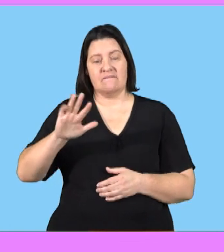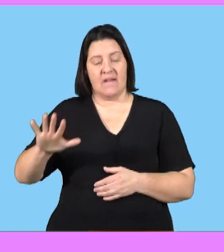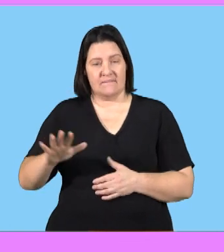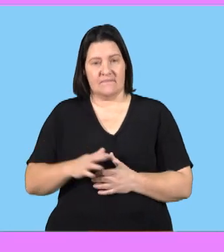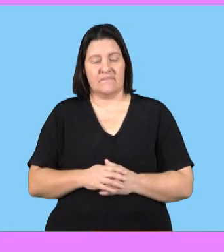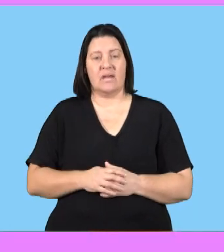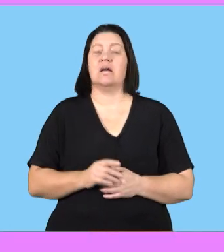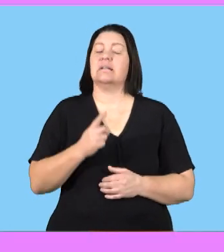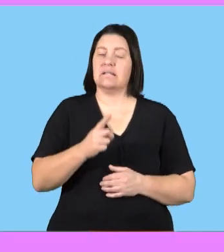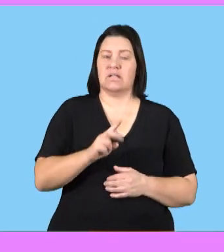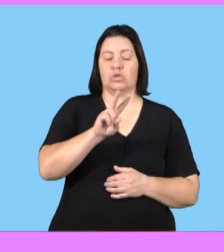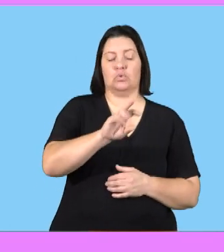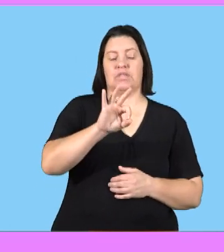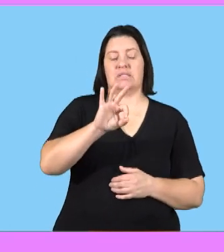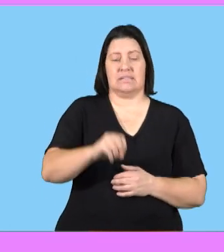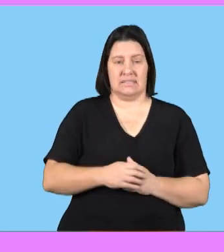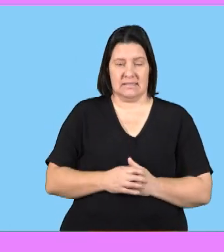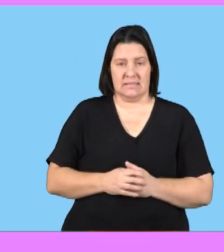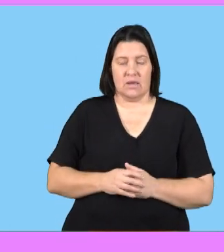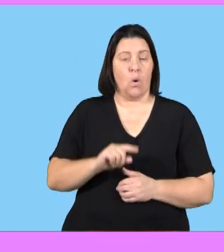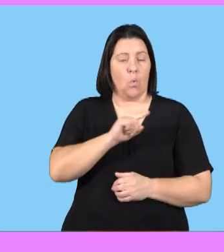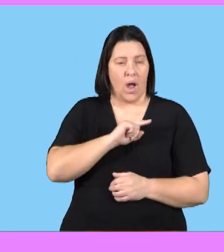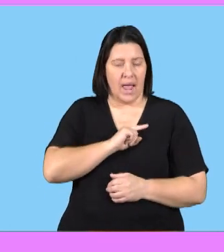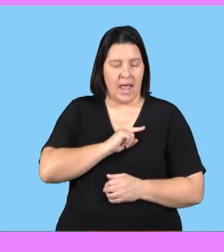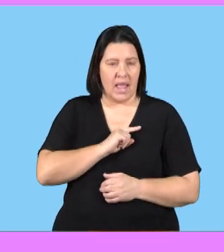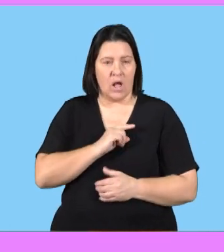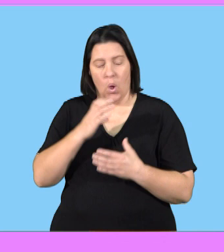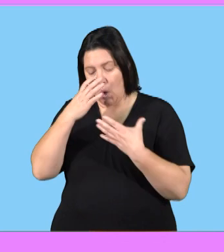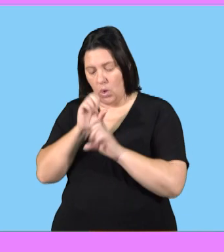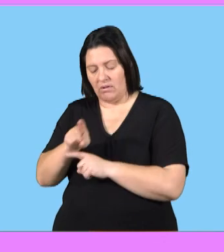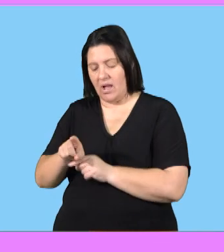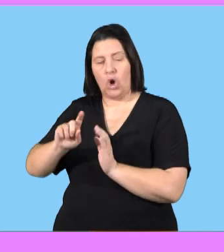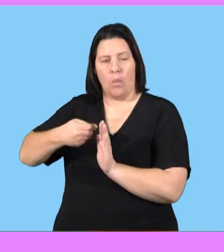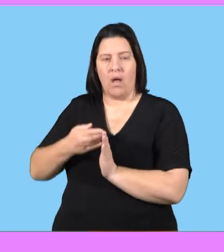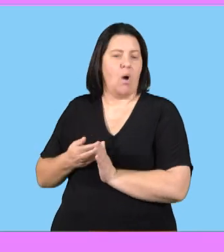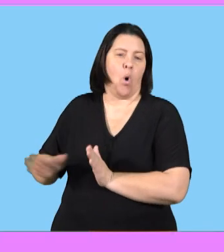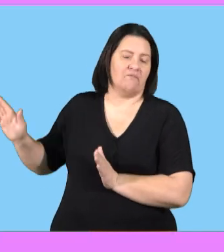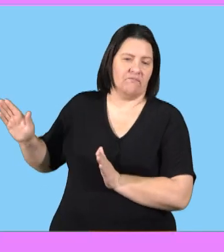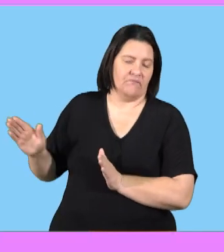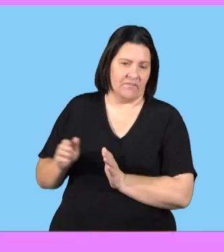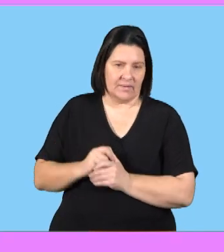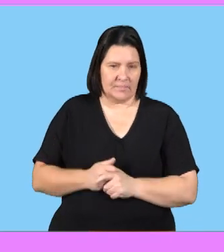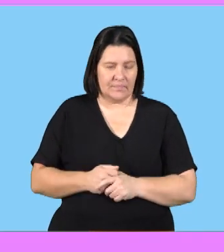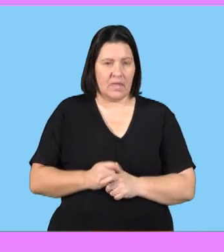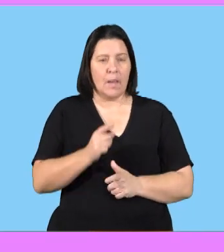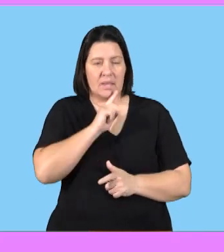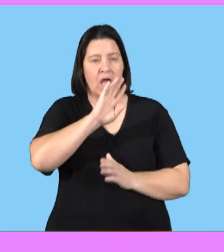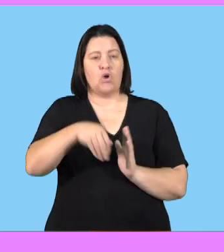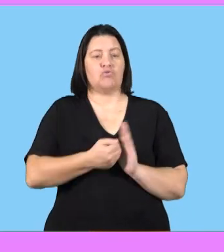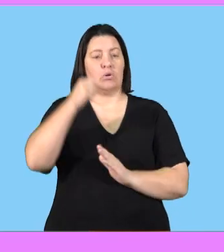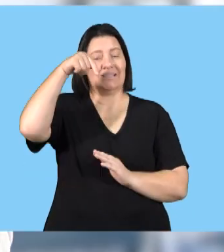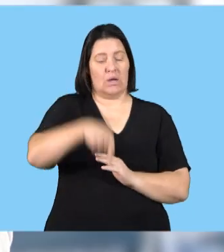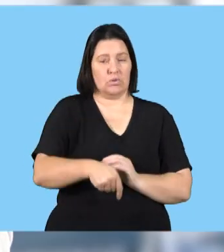230,95, the answer is 230 because we have eliminated 95. I still repeat